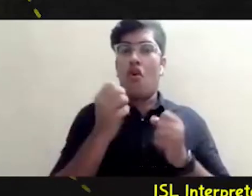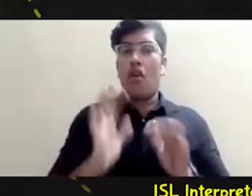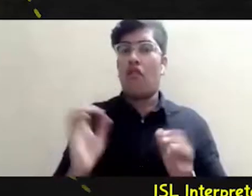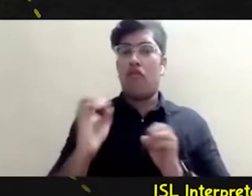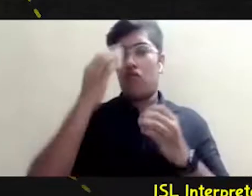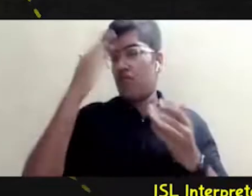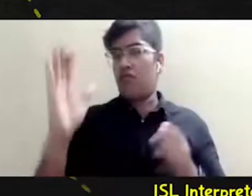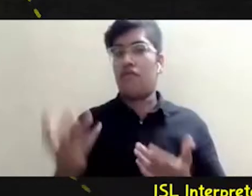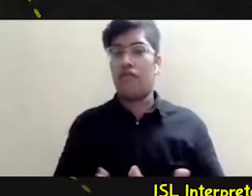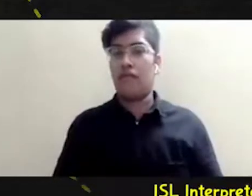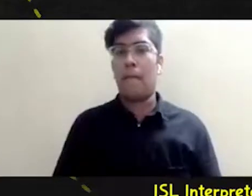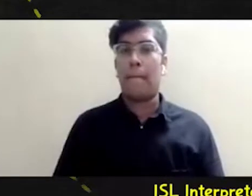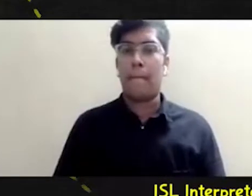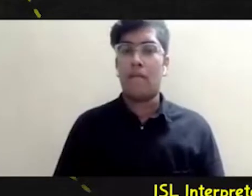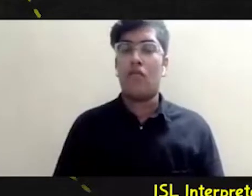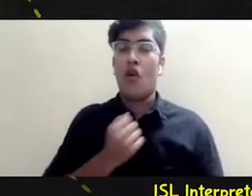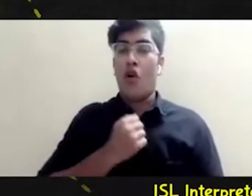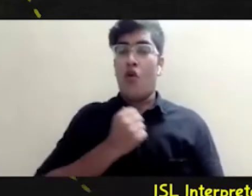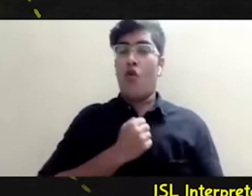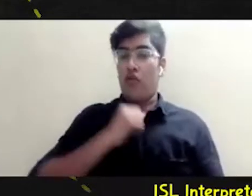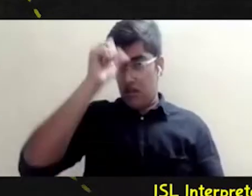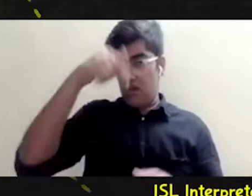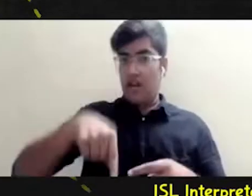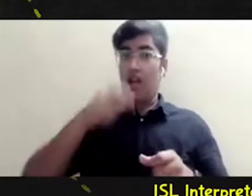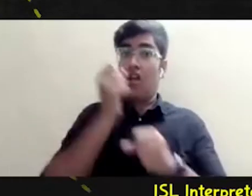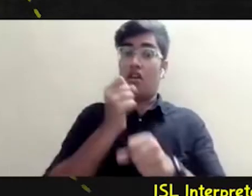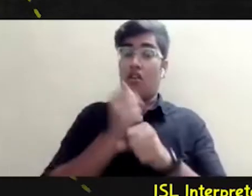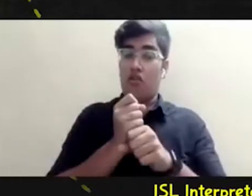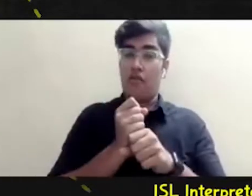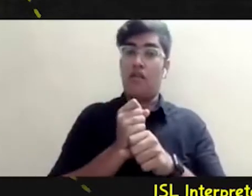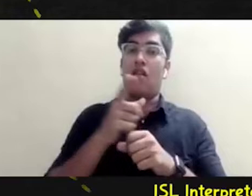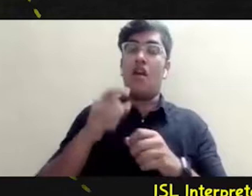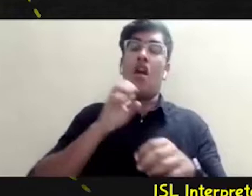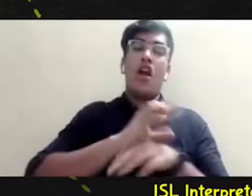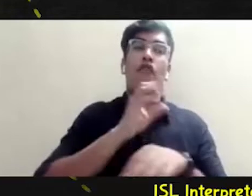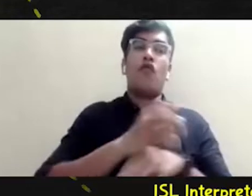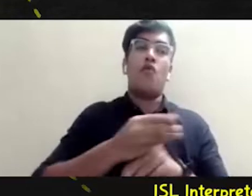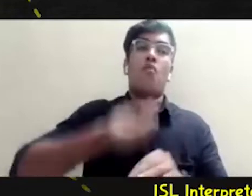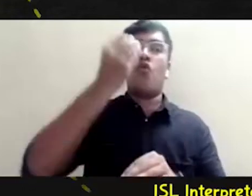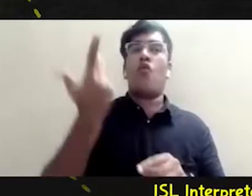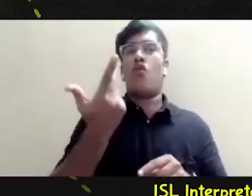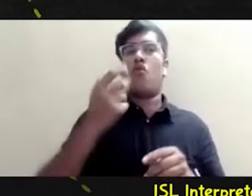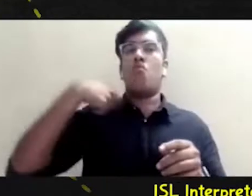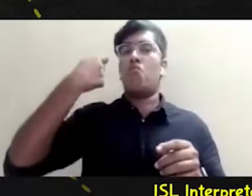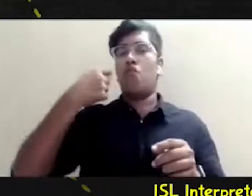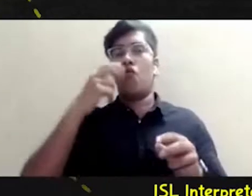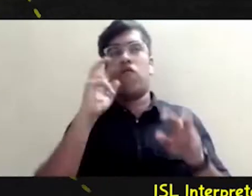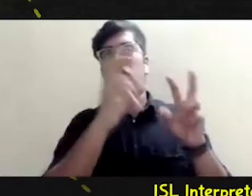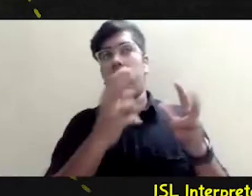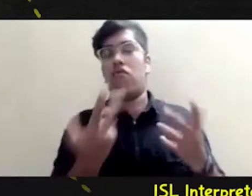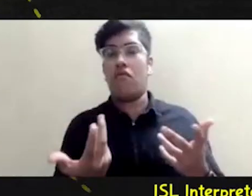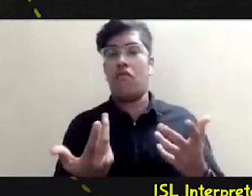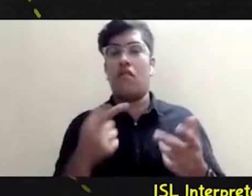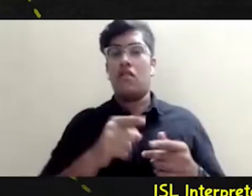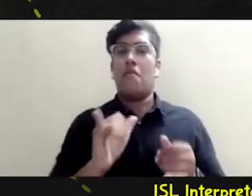Governance in our country is heavily influenced by cinema. It's like that long-running family drama